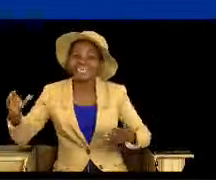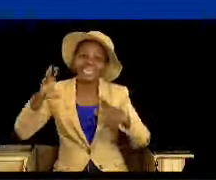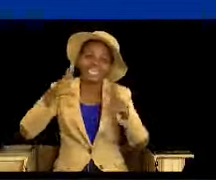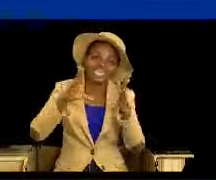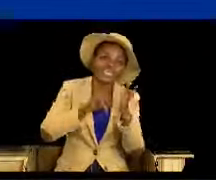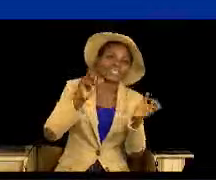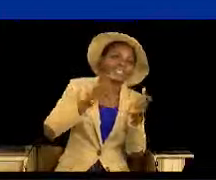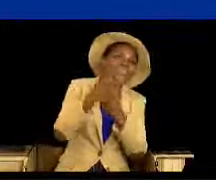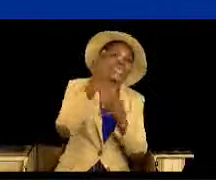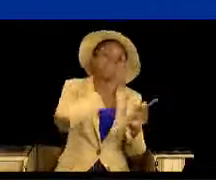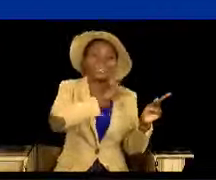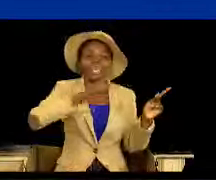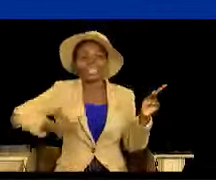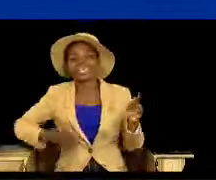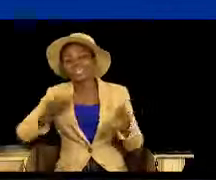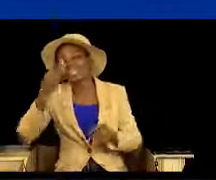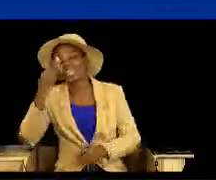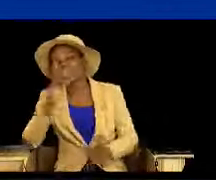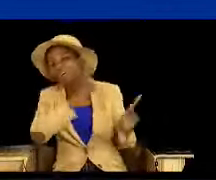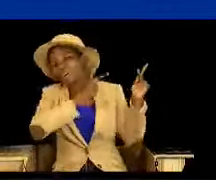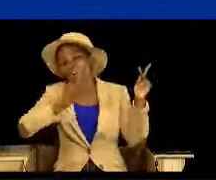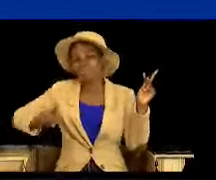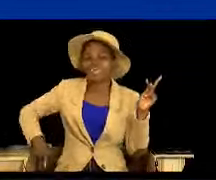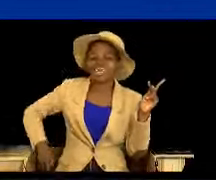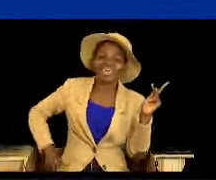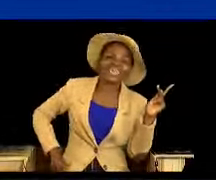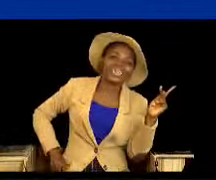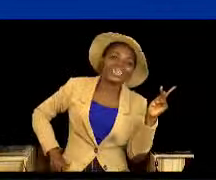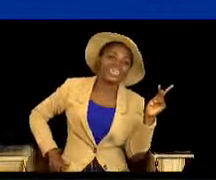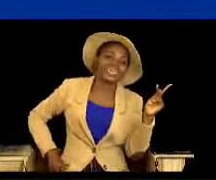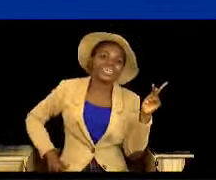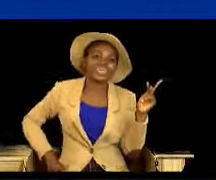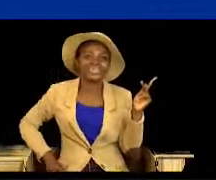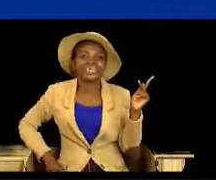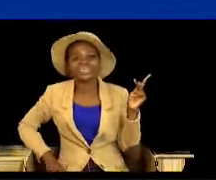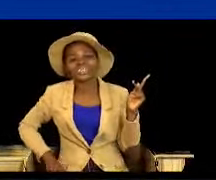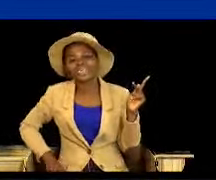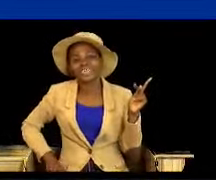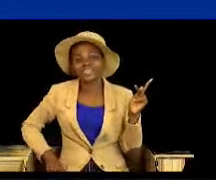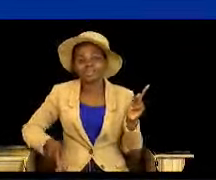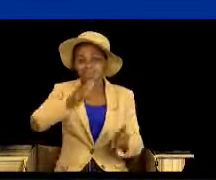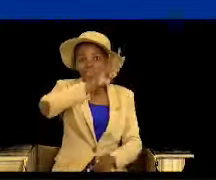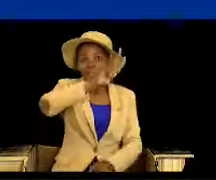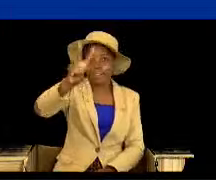Tiding of the king of